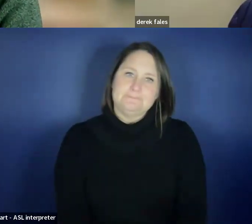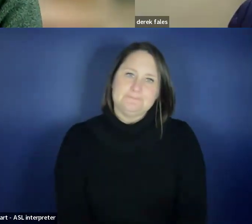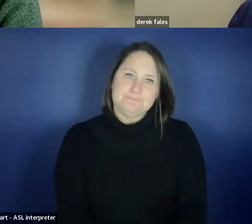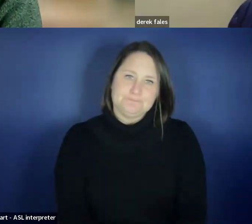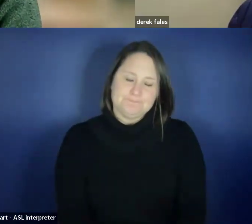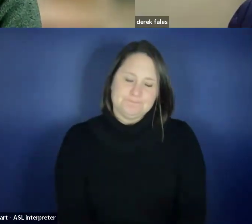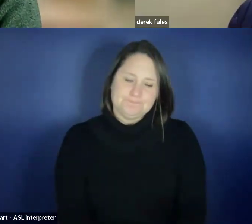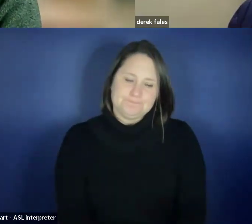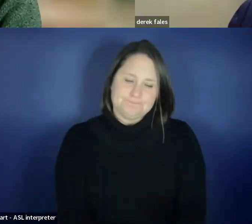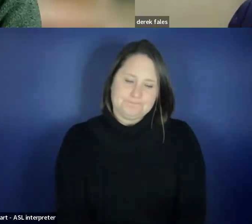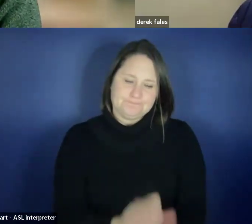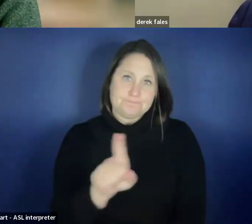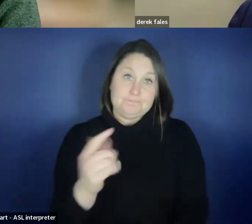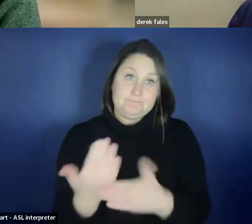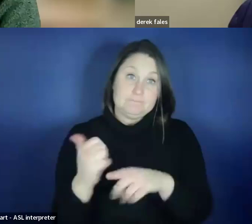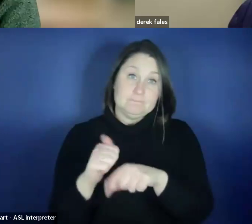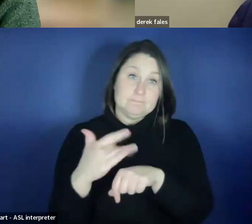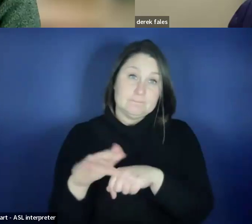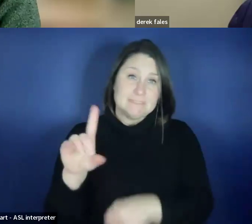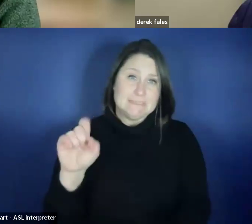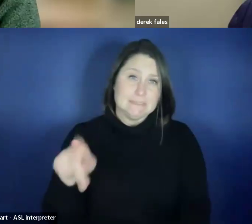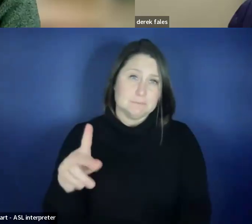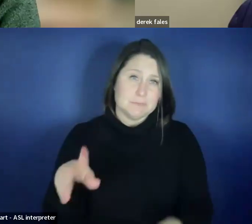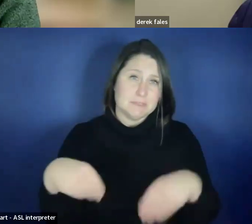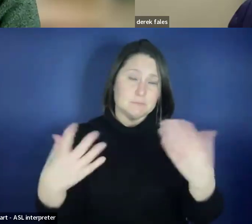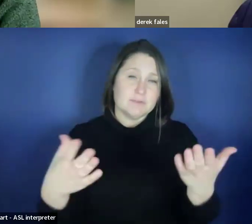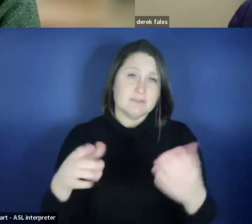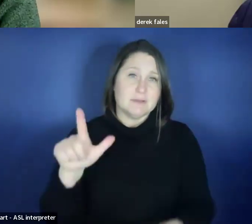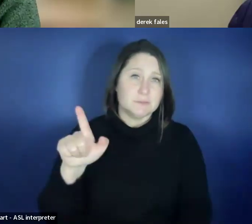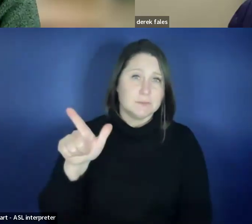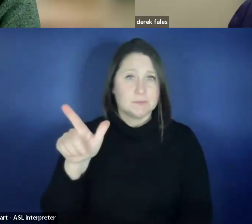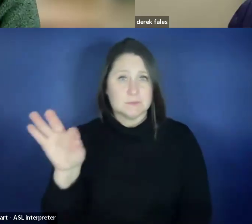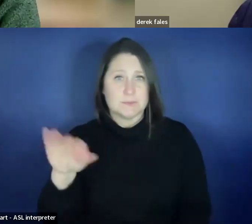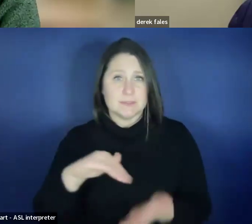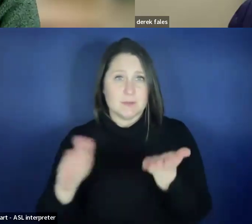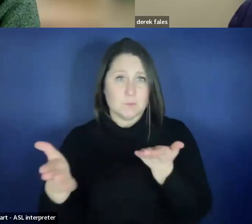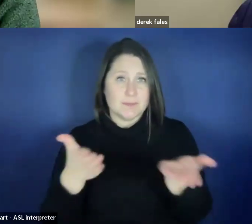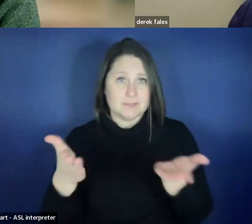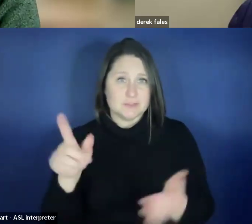Will the new training be available to DSPs providing Section 21 and 29 waiver services?